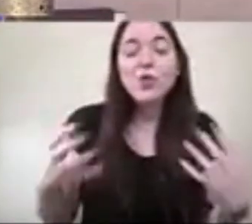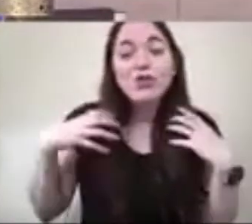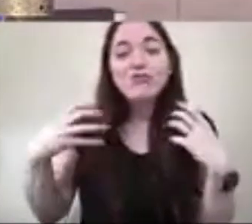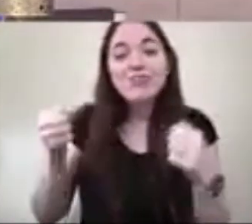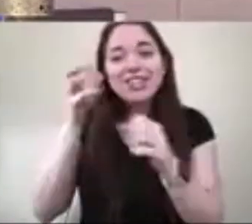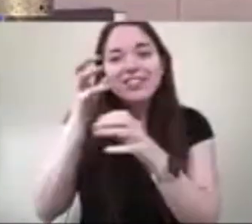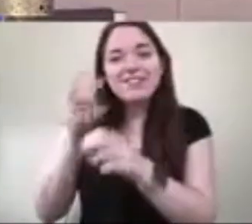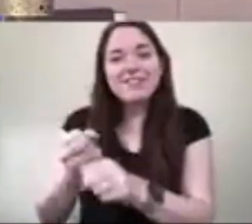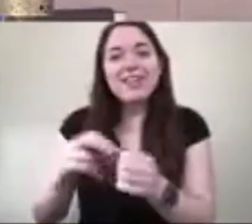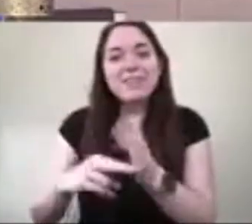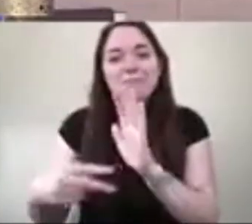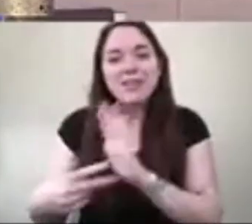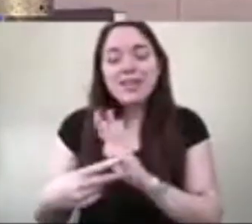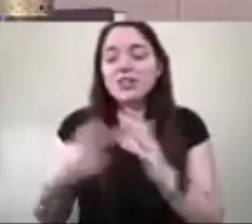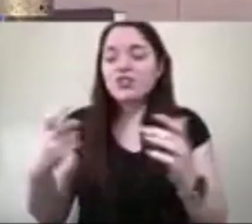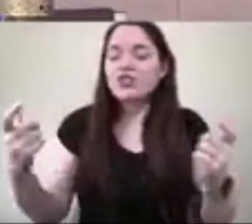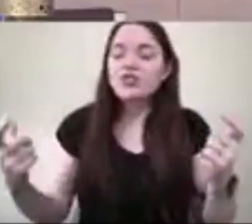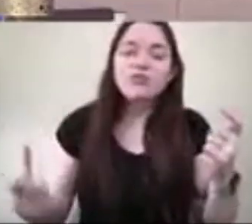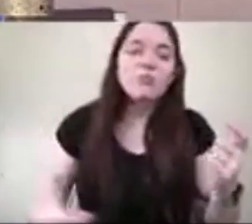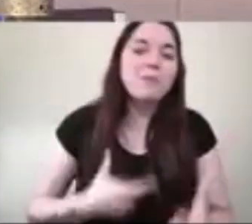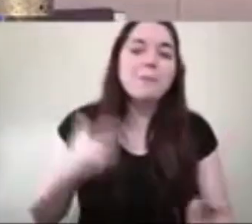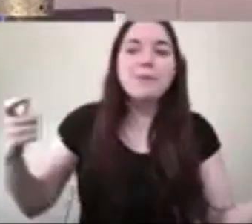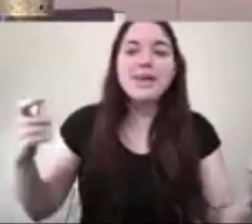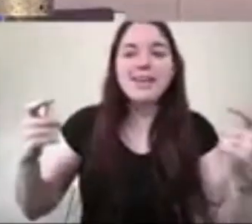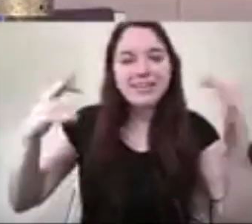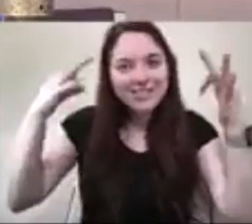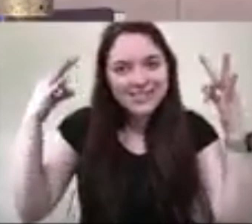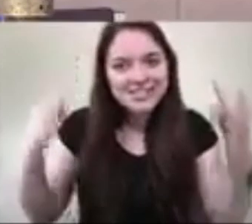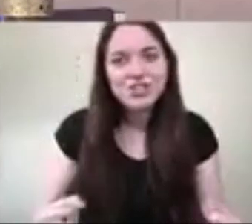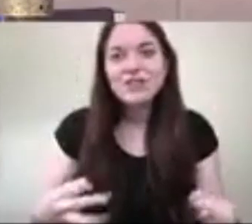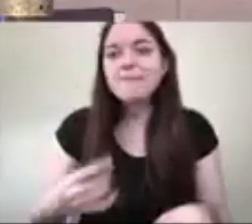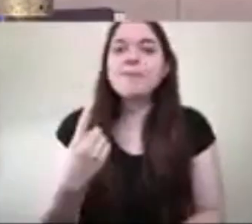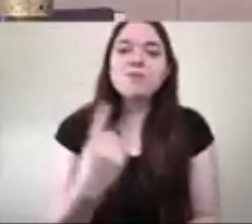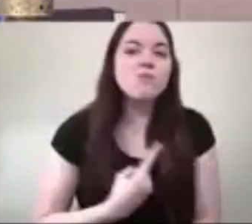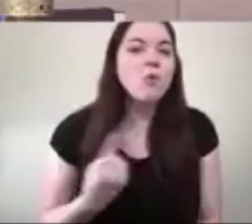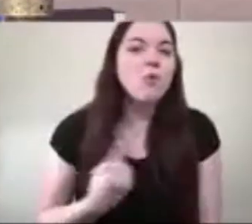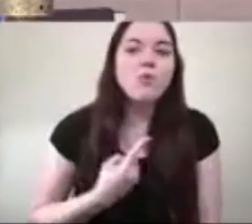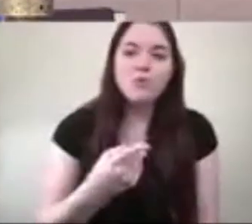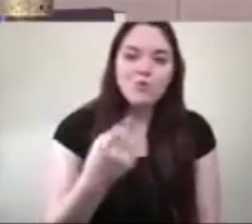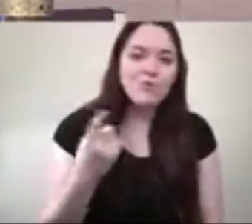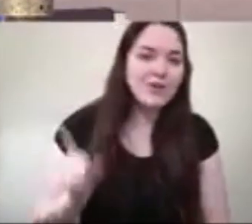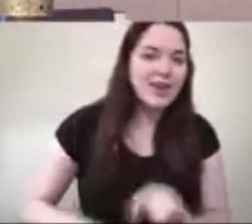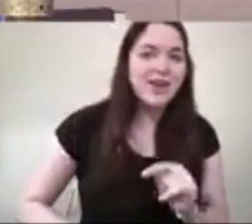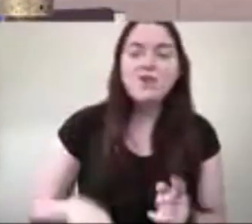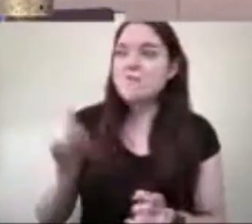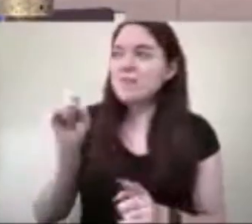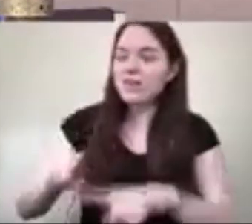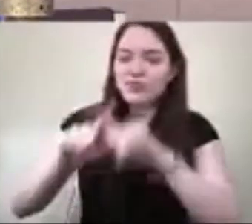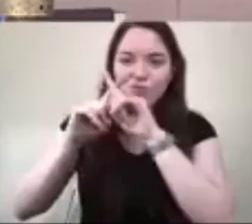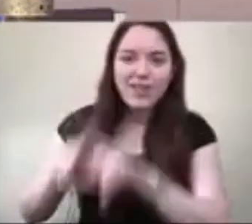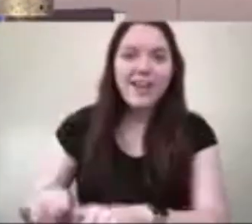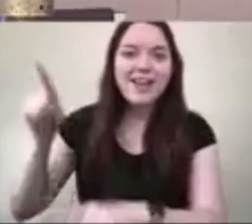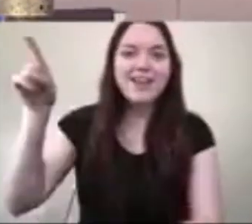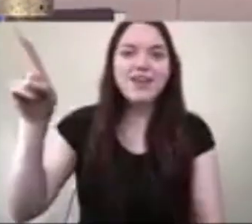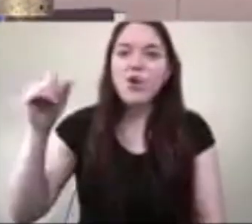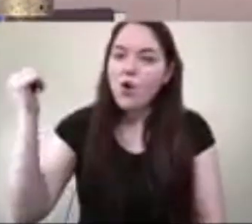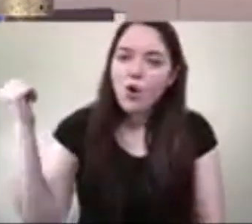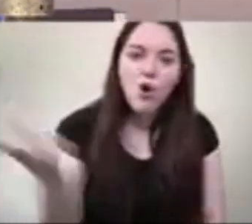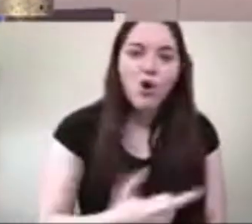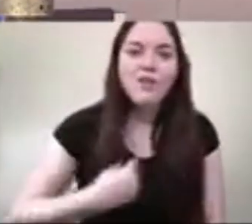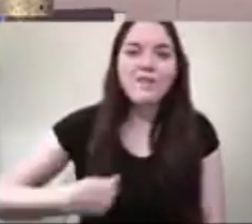too big to be done alone. And we're called to do things that are too big for any of us to do